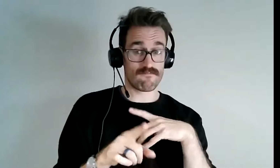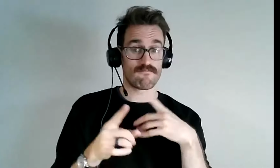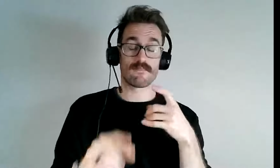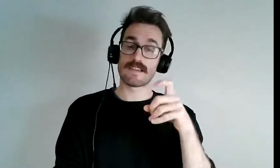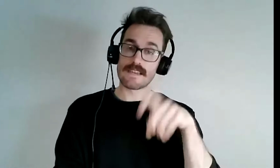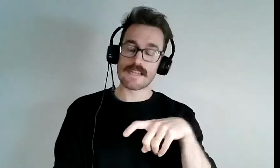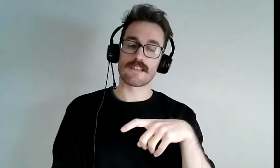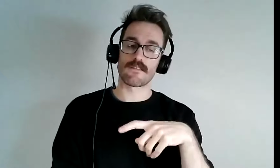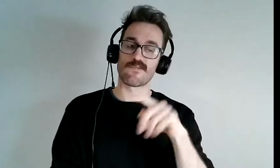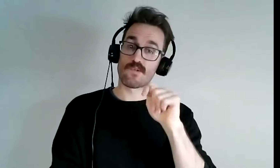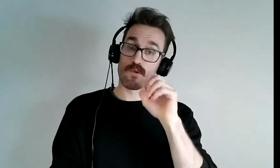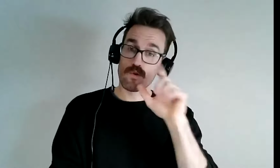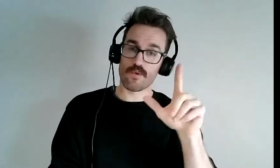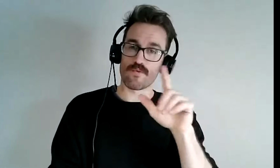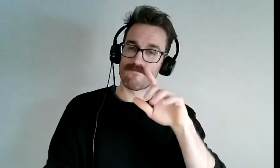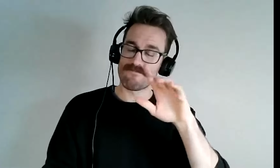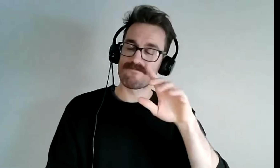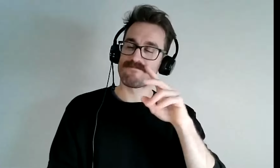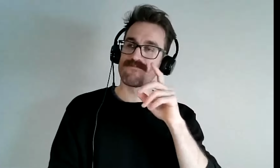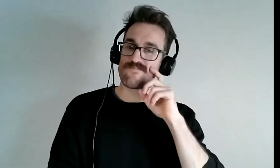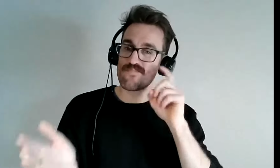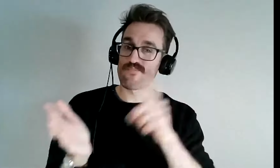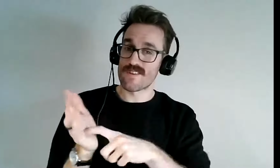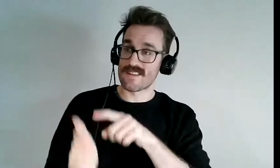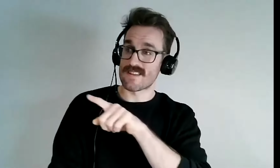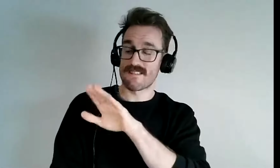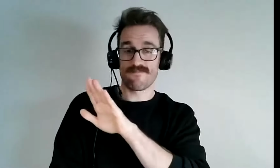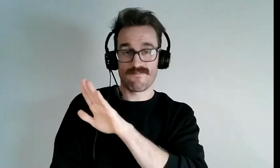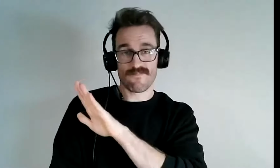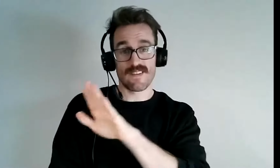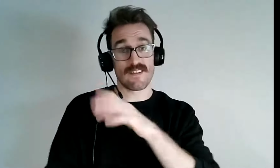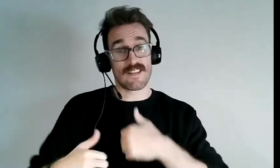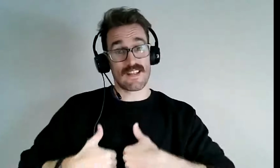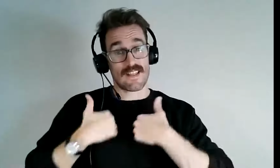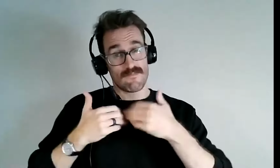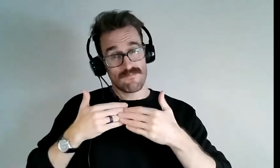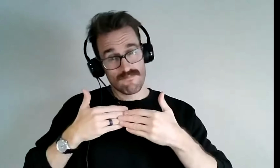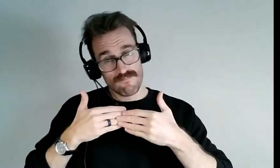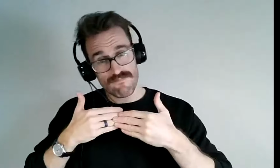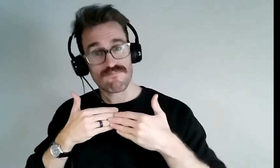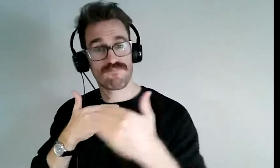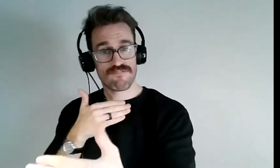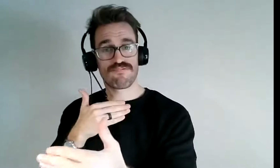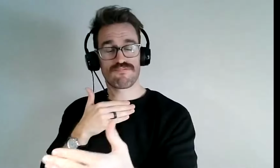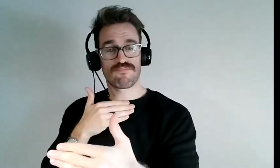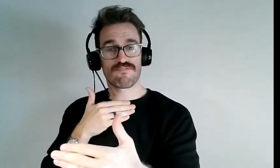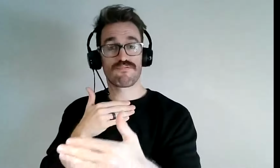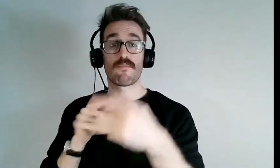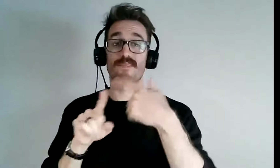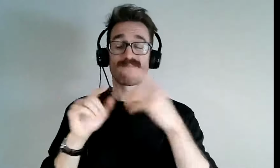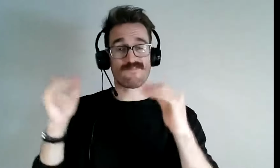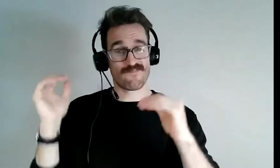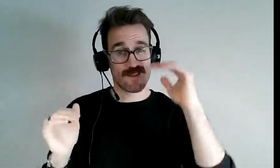that recognizes lifelong reskilling and an equity approach toward work